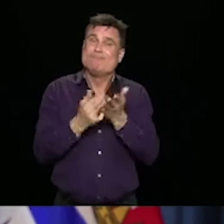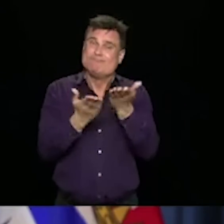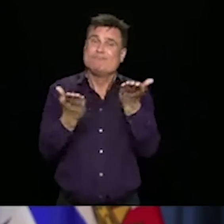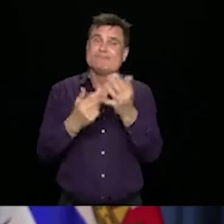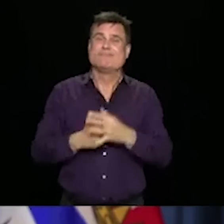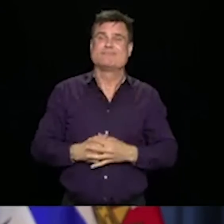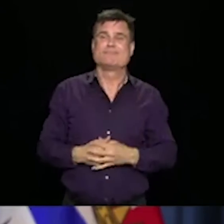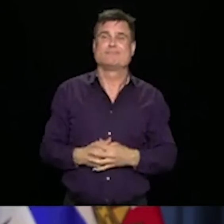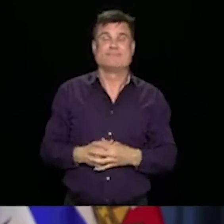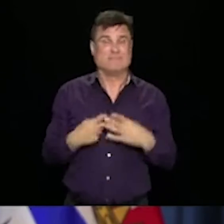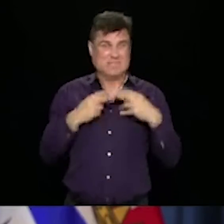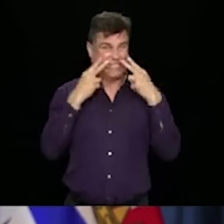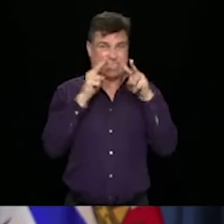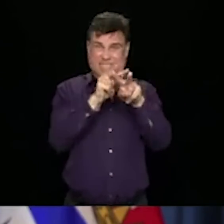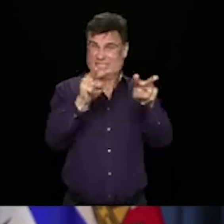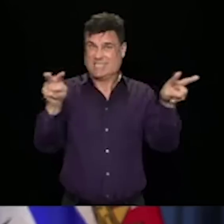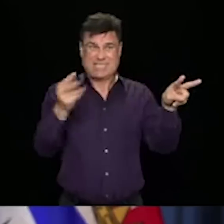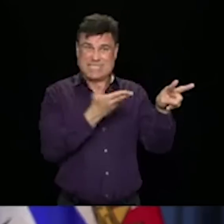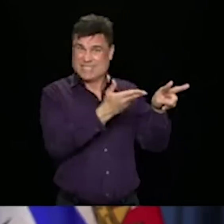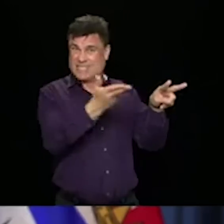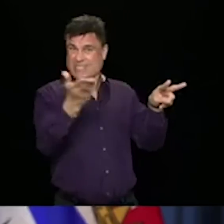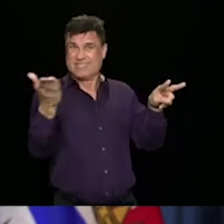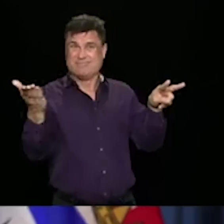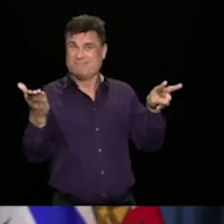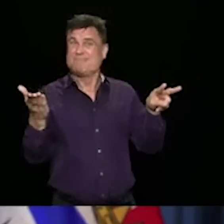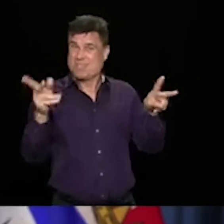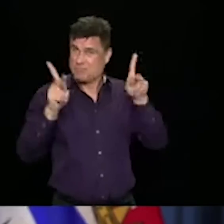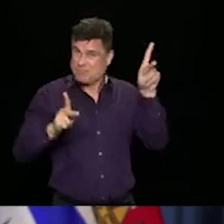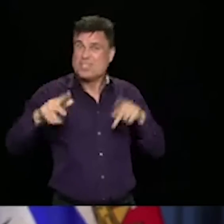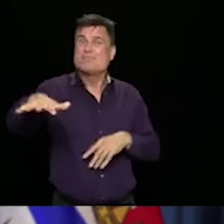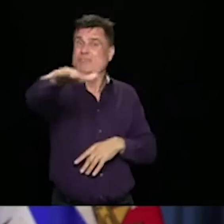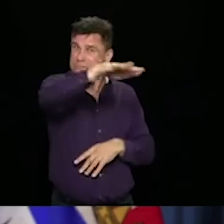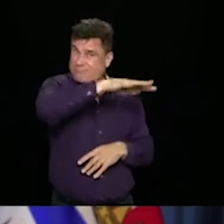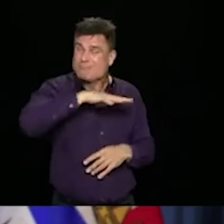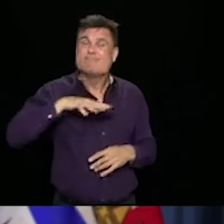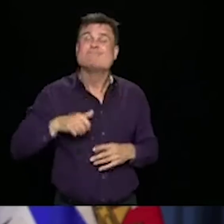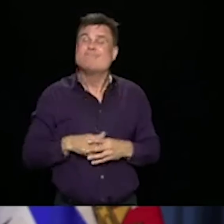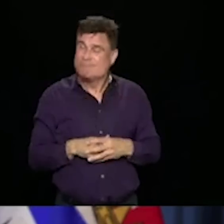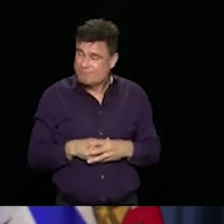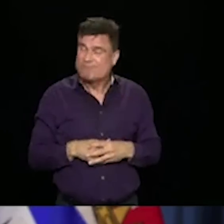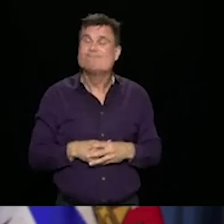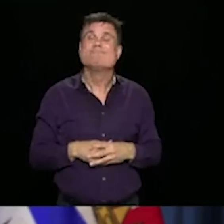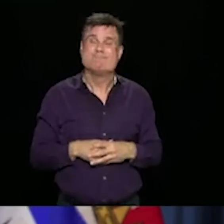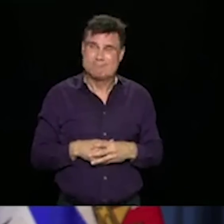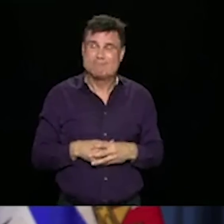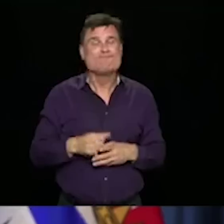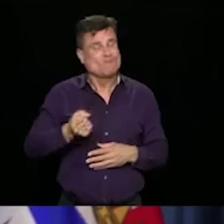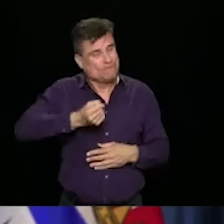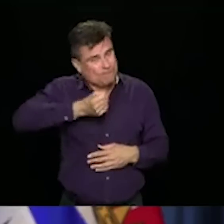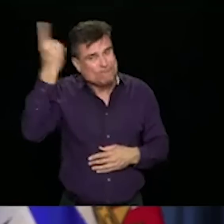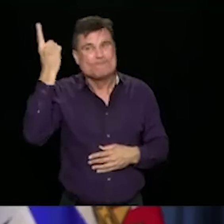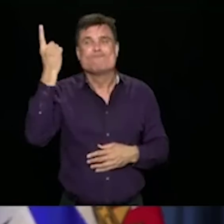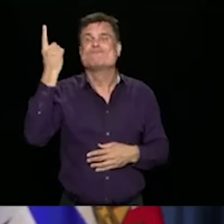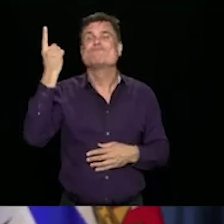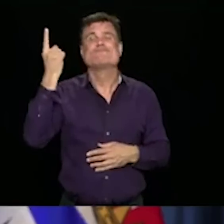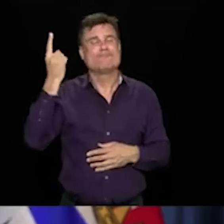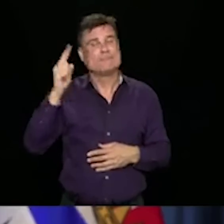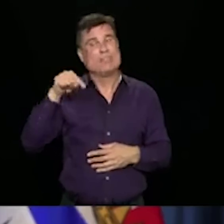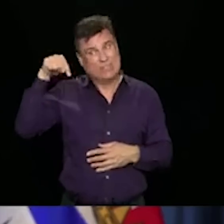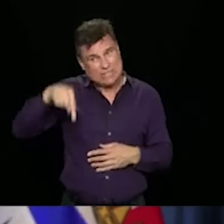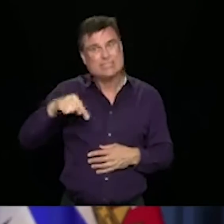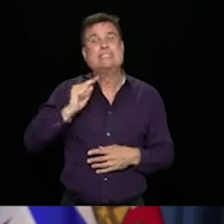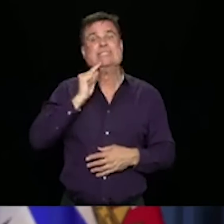happen, but what we're seeing is, I think, a fundamental understanding that we are in a pandemic. And